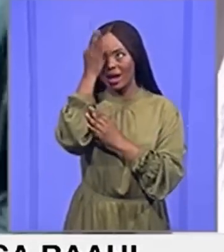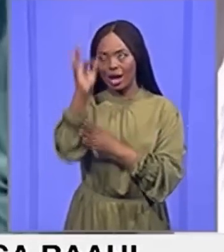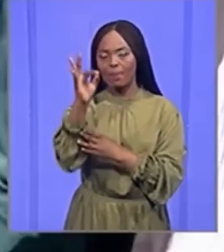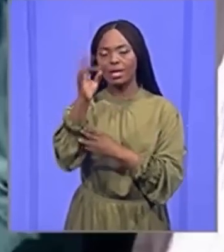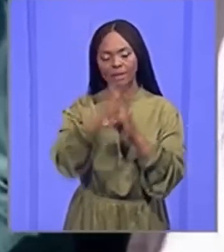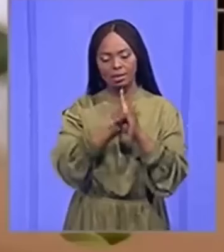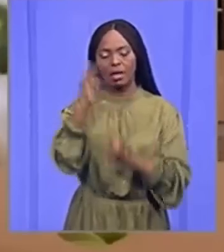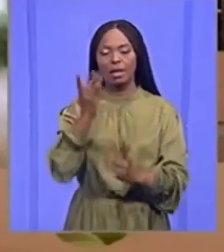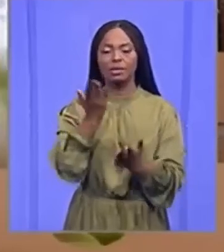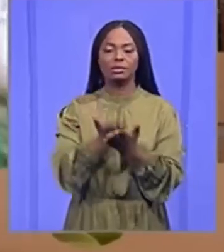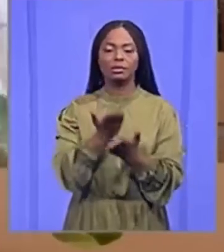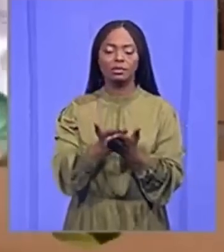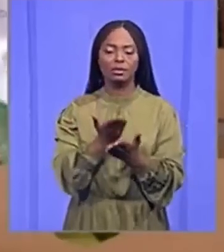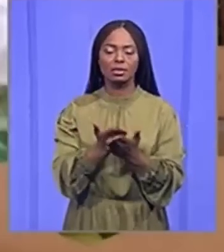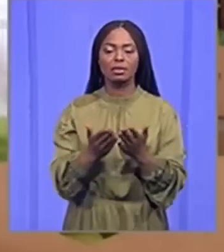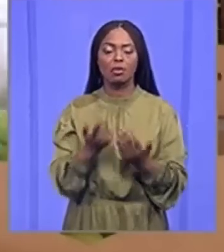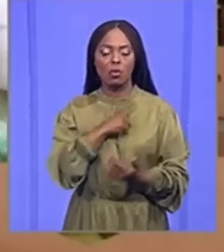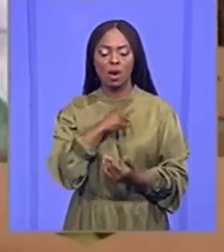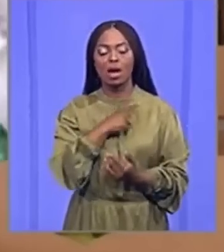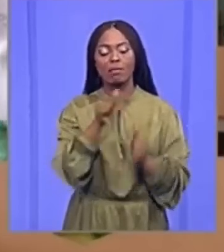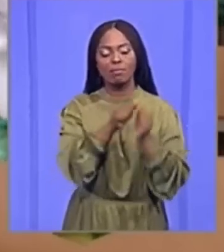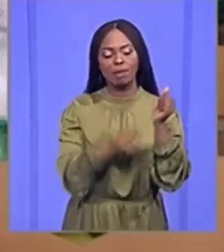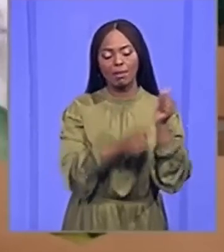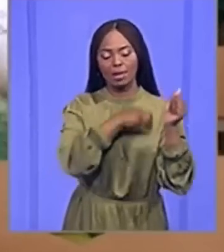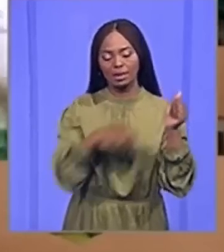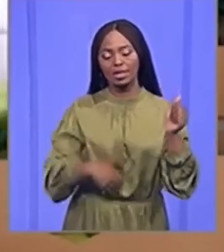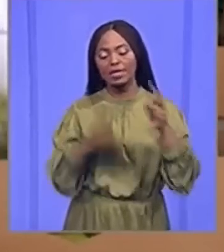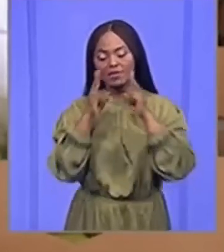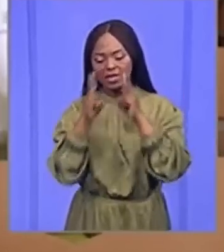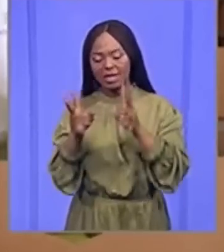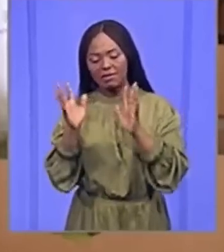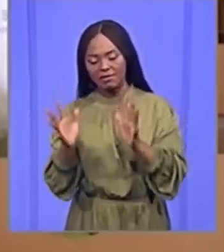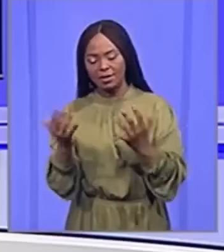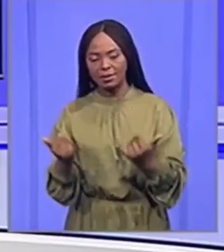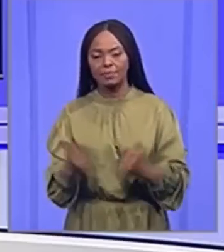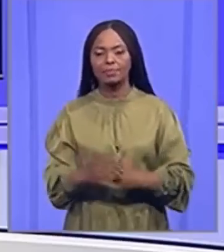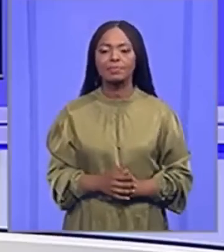beha ditholwana ka mora leeto lena la motlatsa mopresidente.